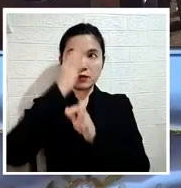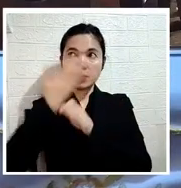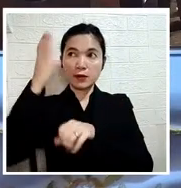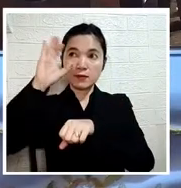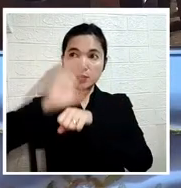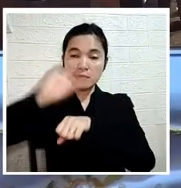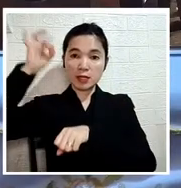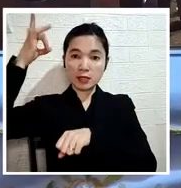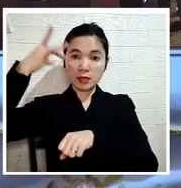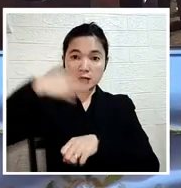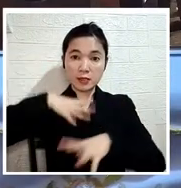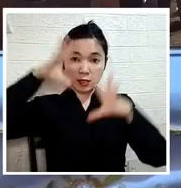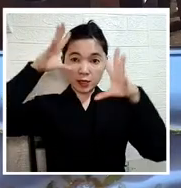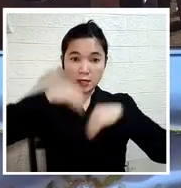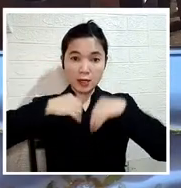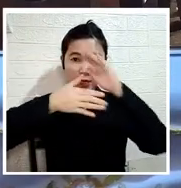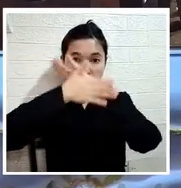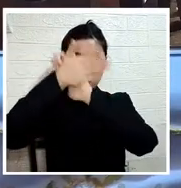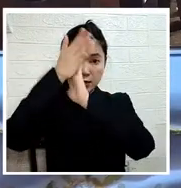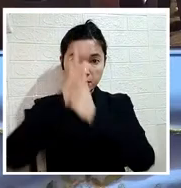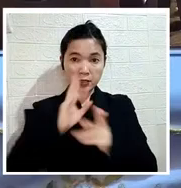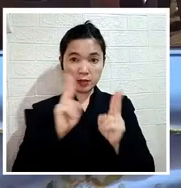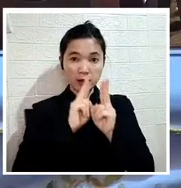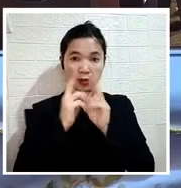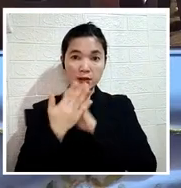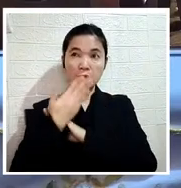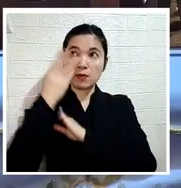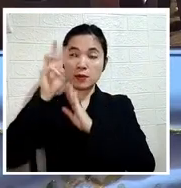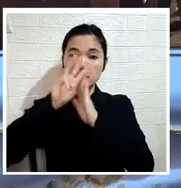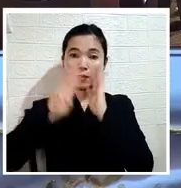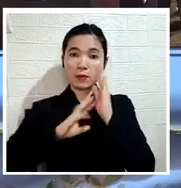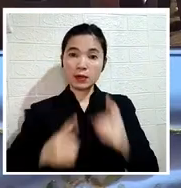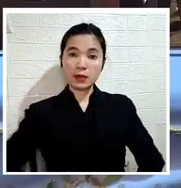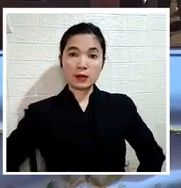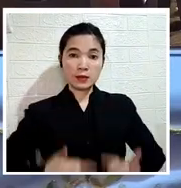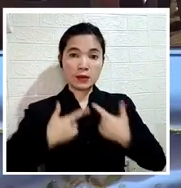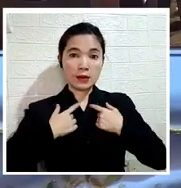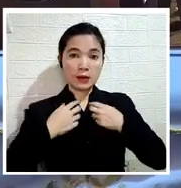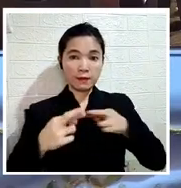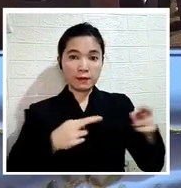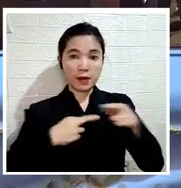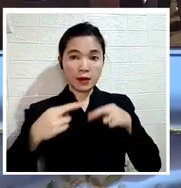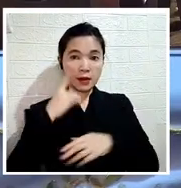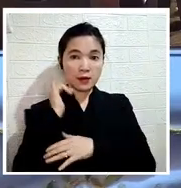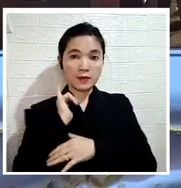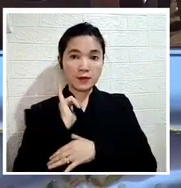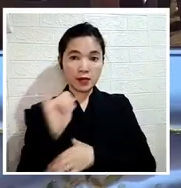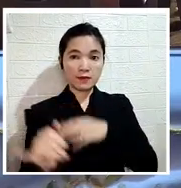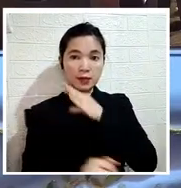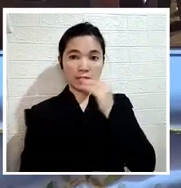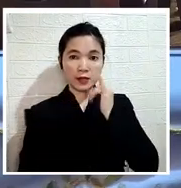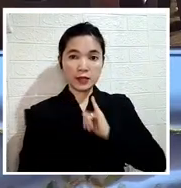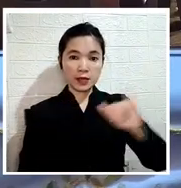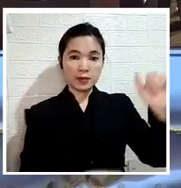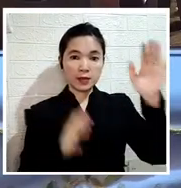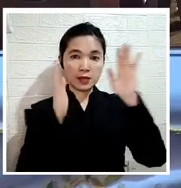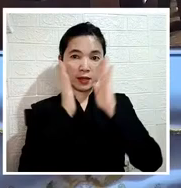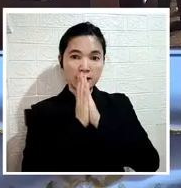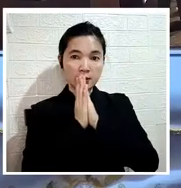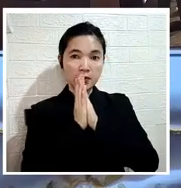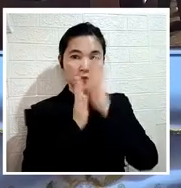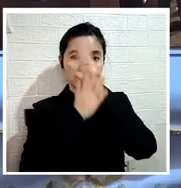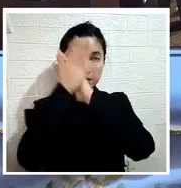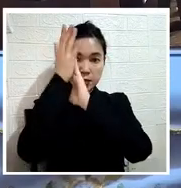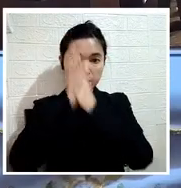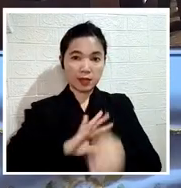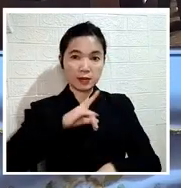graciously grant her peace and unity in accordance with your will, who live and reign forever and ever. Amen. The peace of the